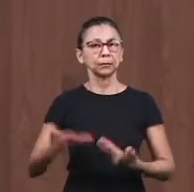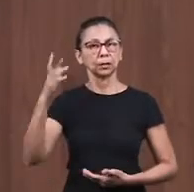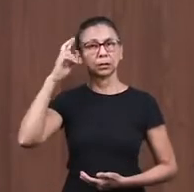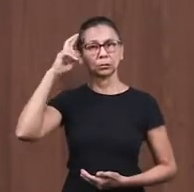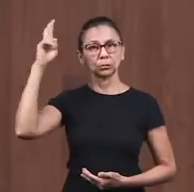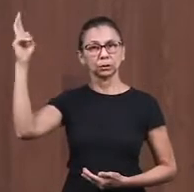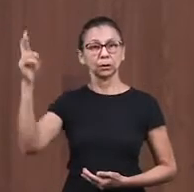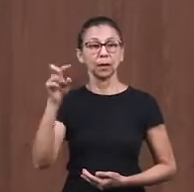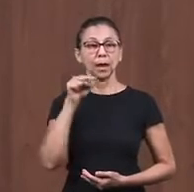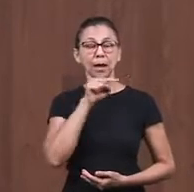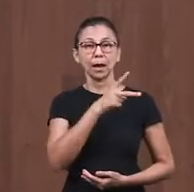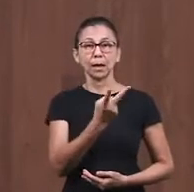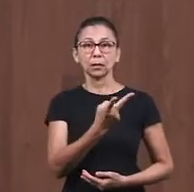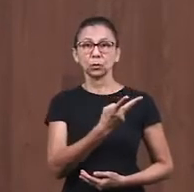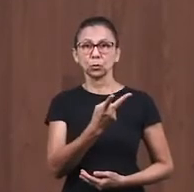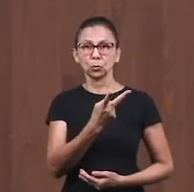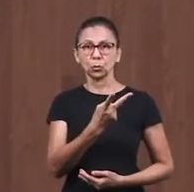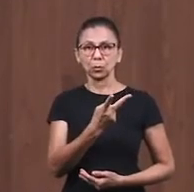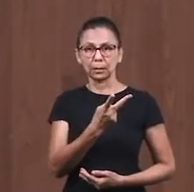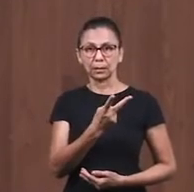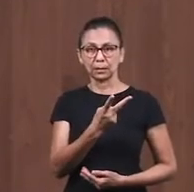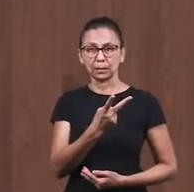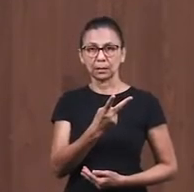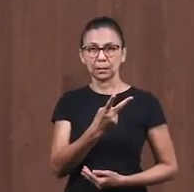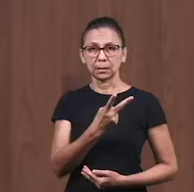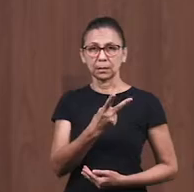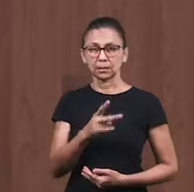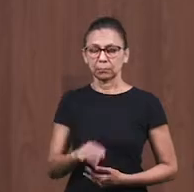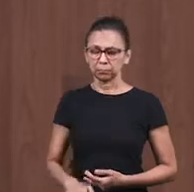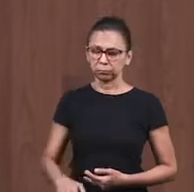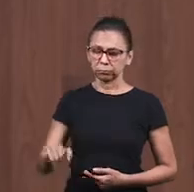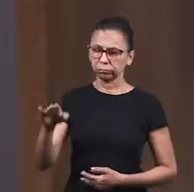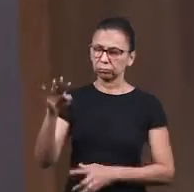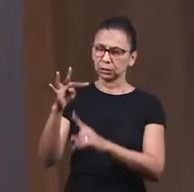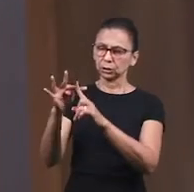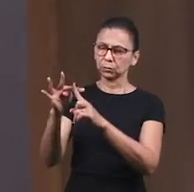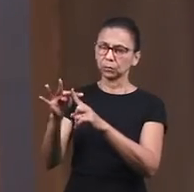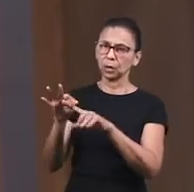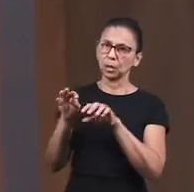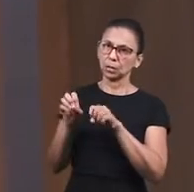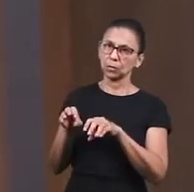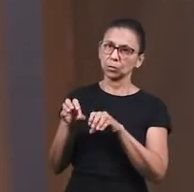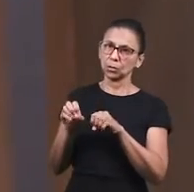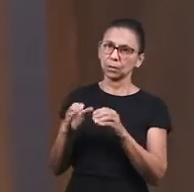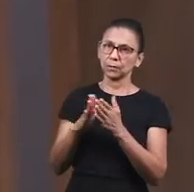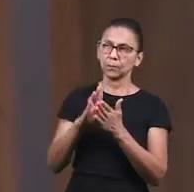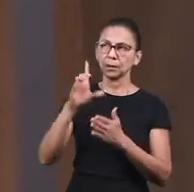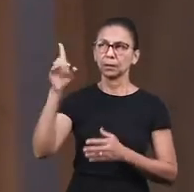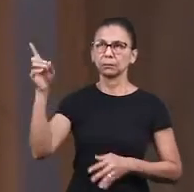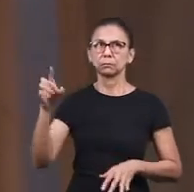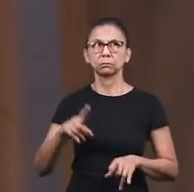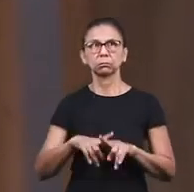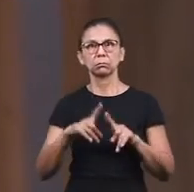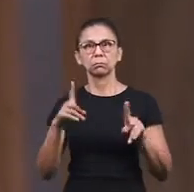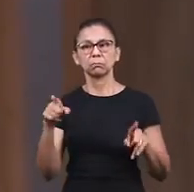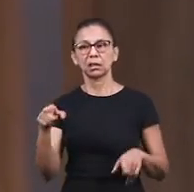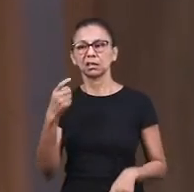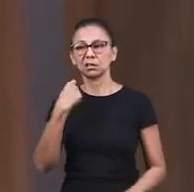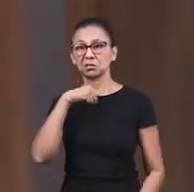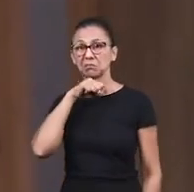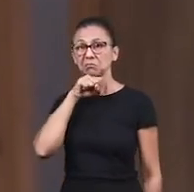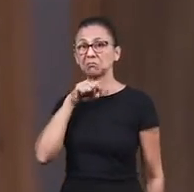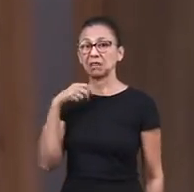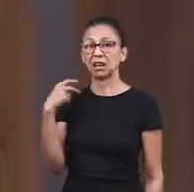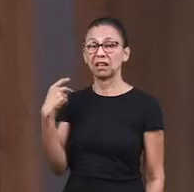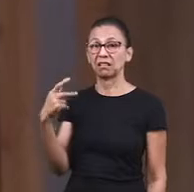Lord. They taught him about the Word of God and the faith in Jesus. But the father was